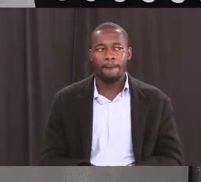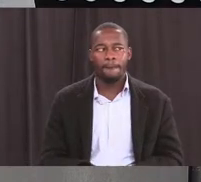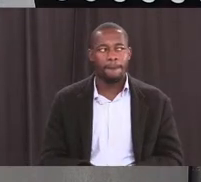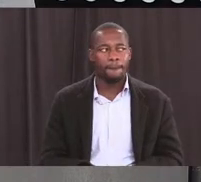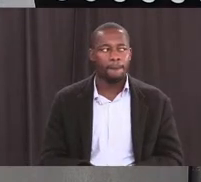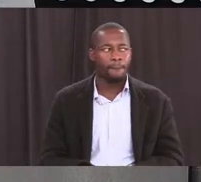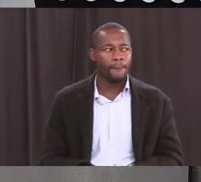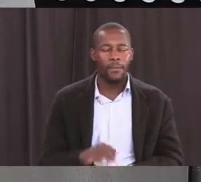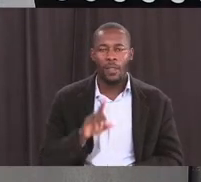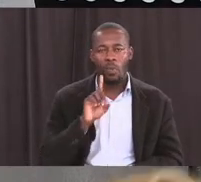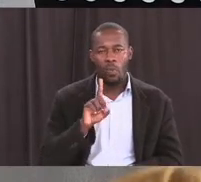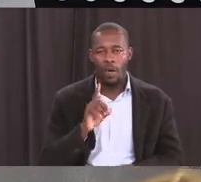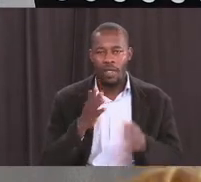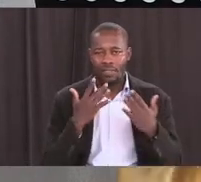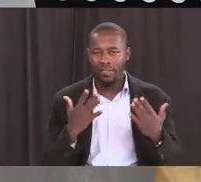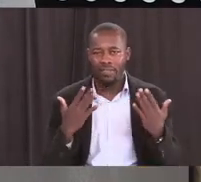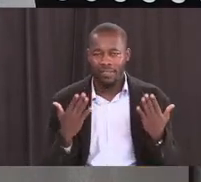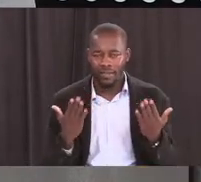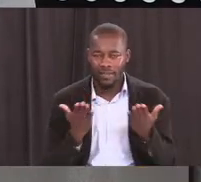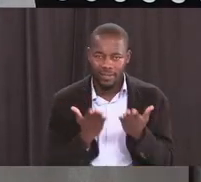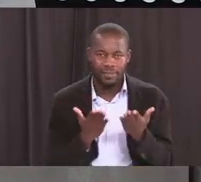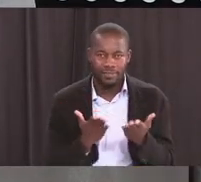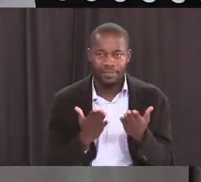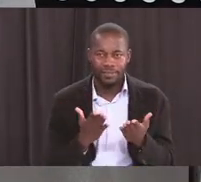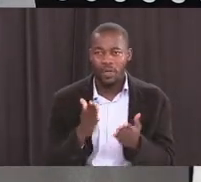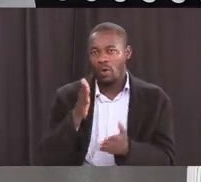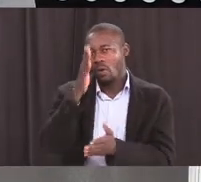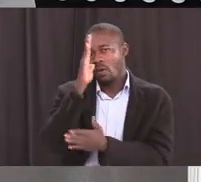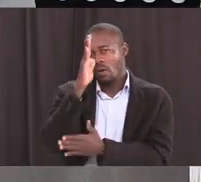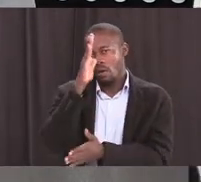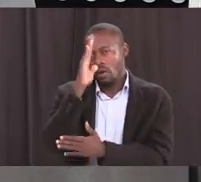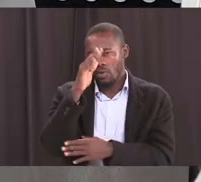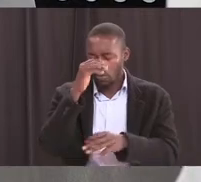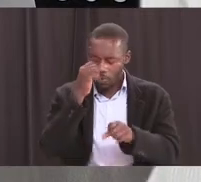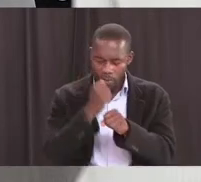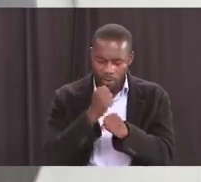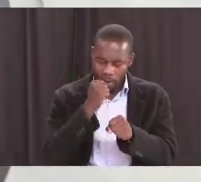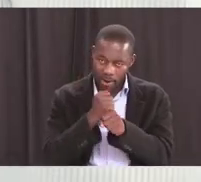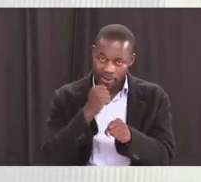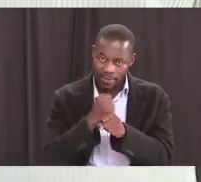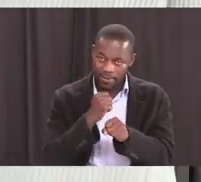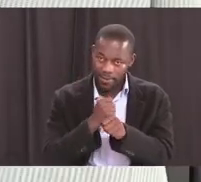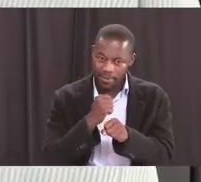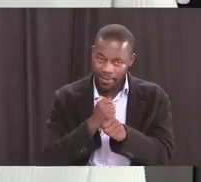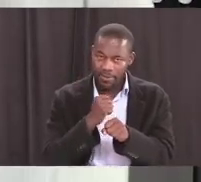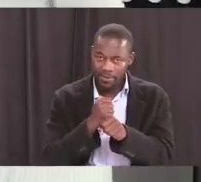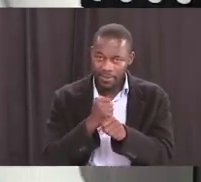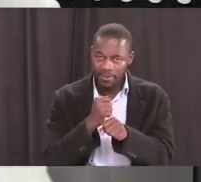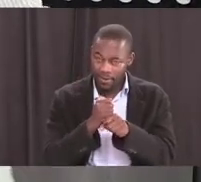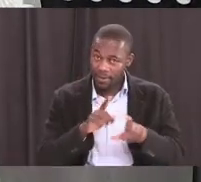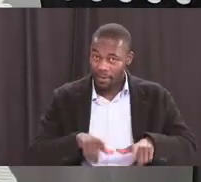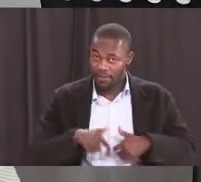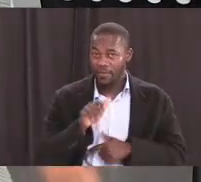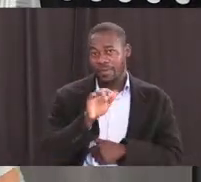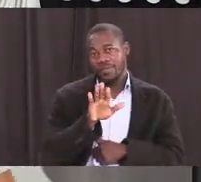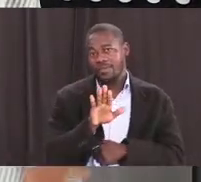This one thing is for sure. God is working behind the scenes in your life.